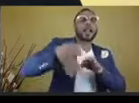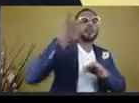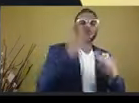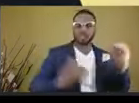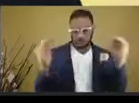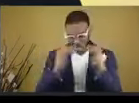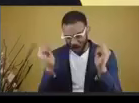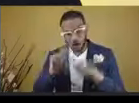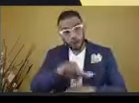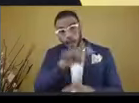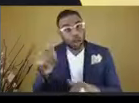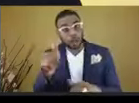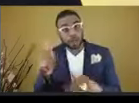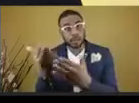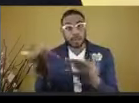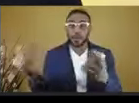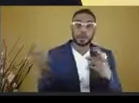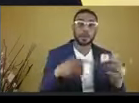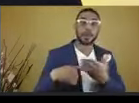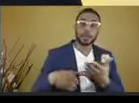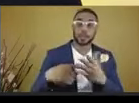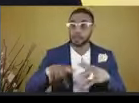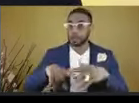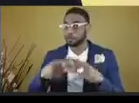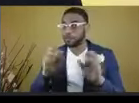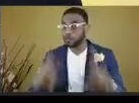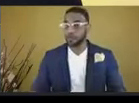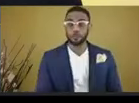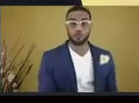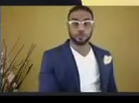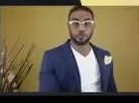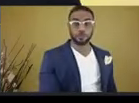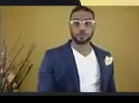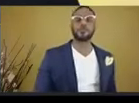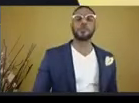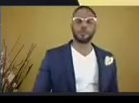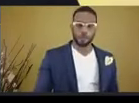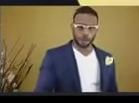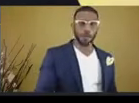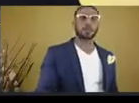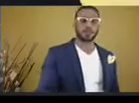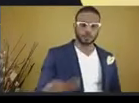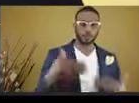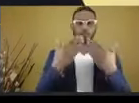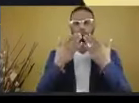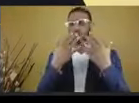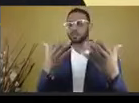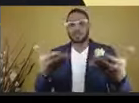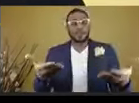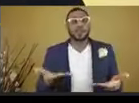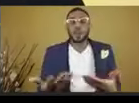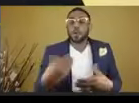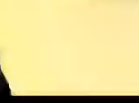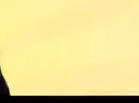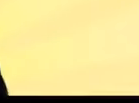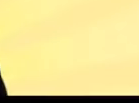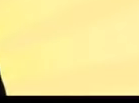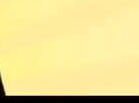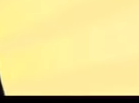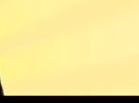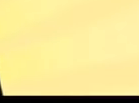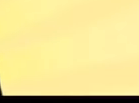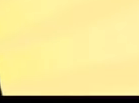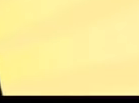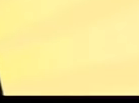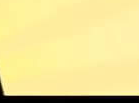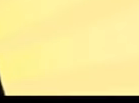other things I discussed in the intro? Well, thank you, first of all, so much for even including me. I'm so honored,